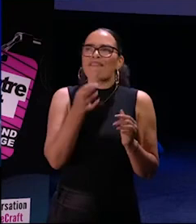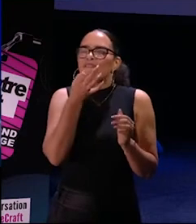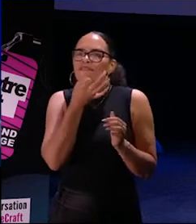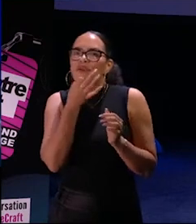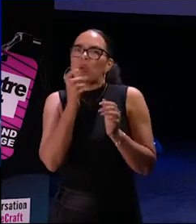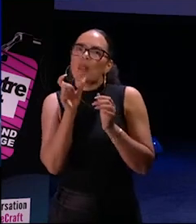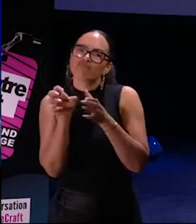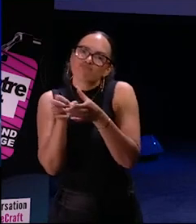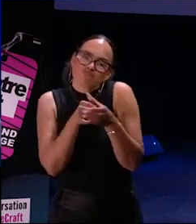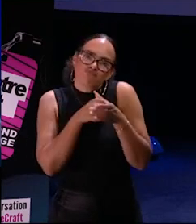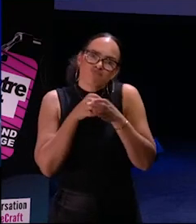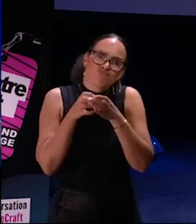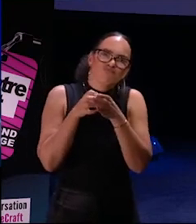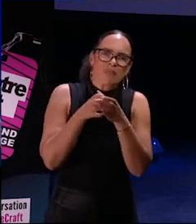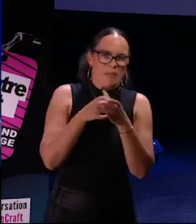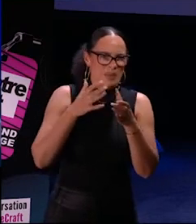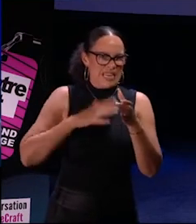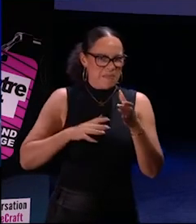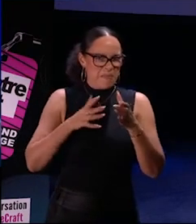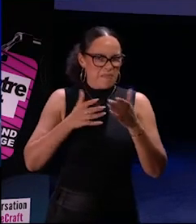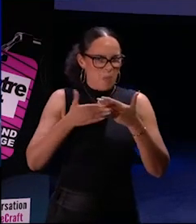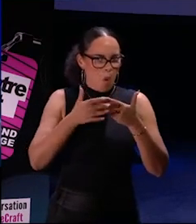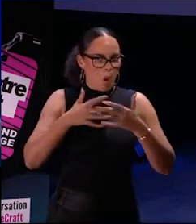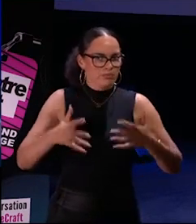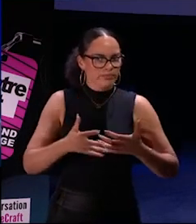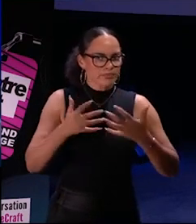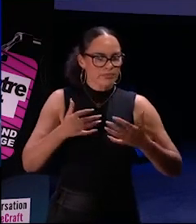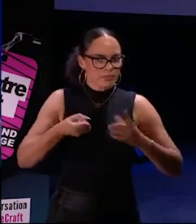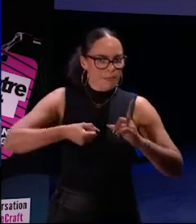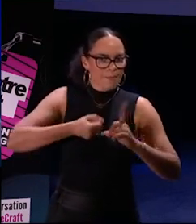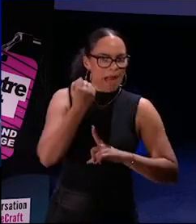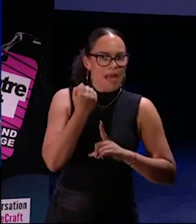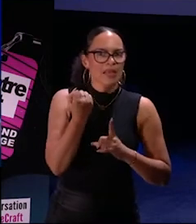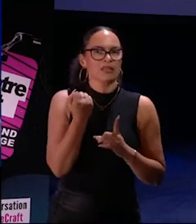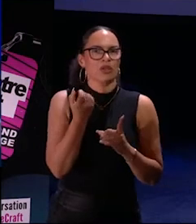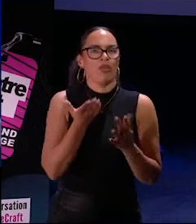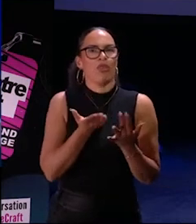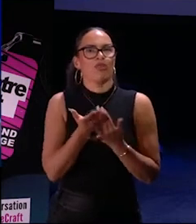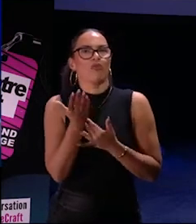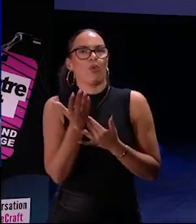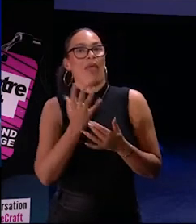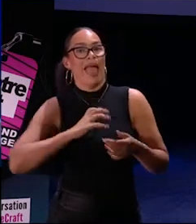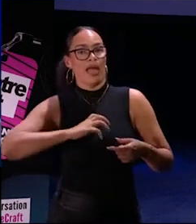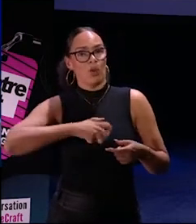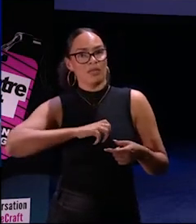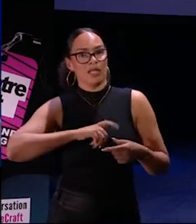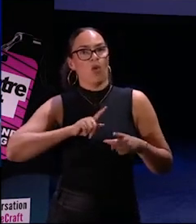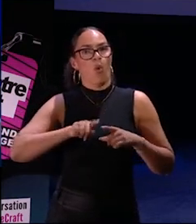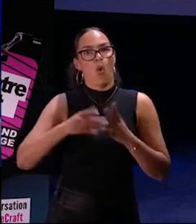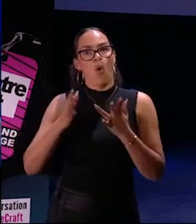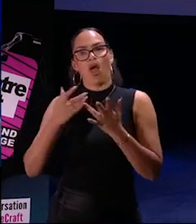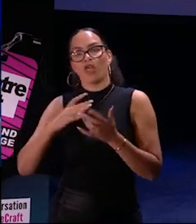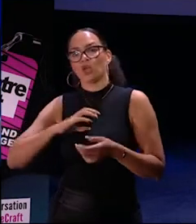little groups, but something that's maybe a little bit more cohesive, and whether that would be under the auspices of Ekaette or other unions,